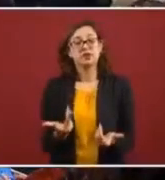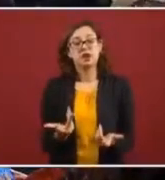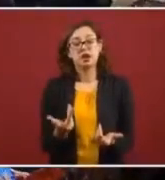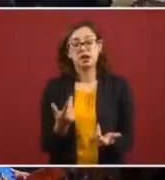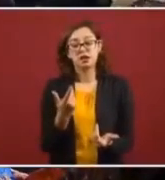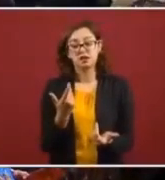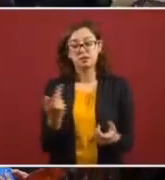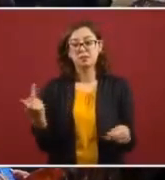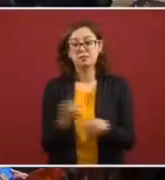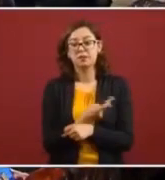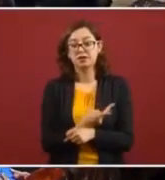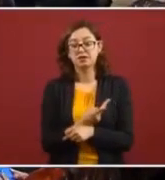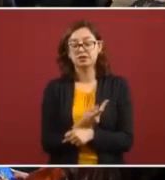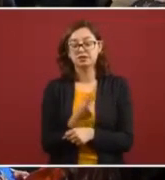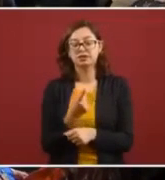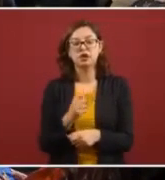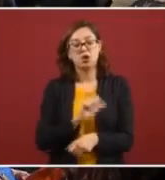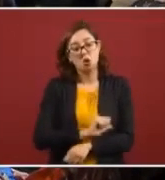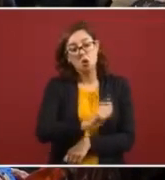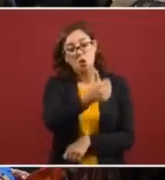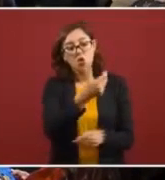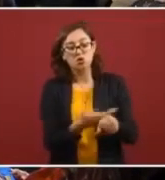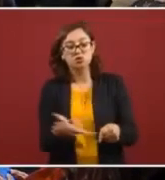So we've